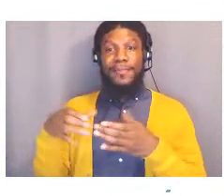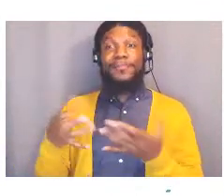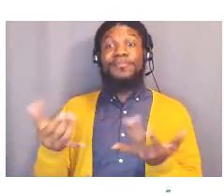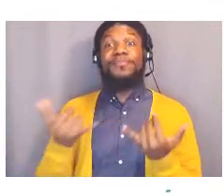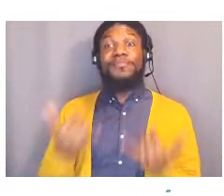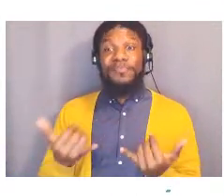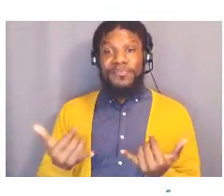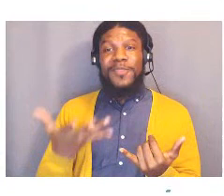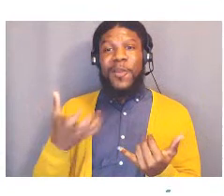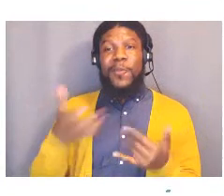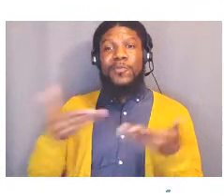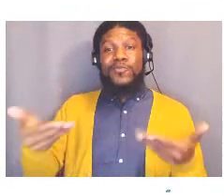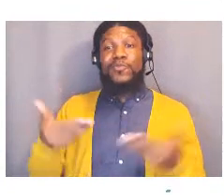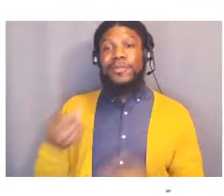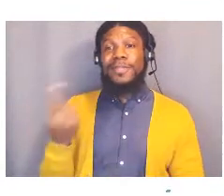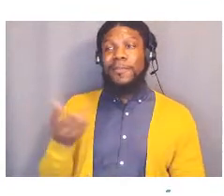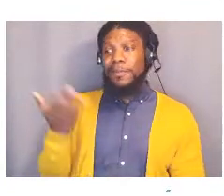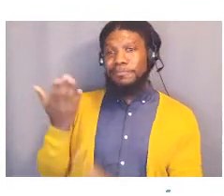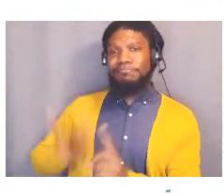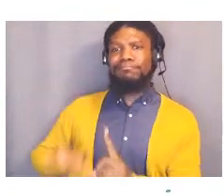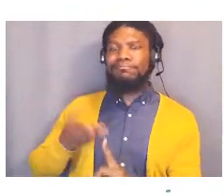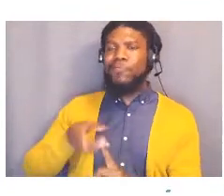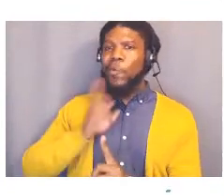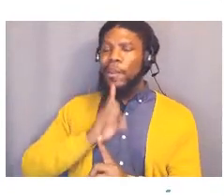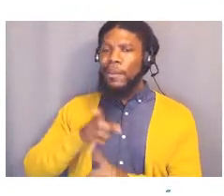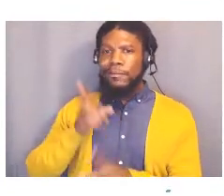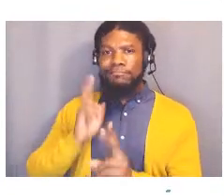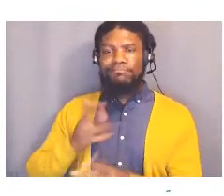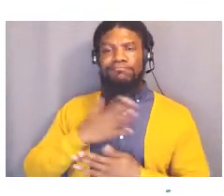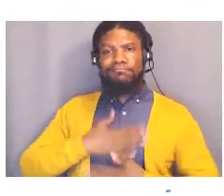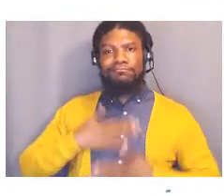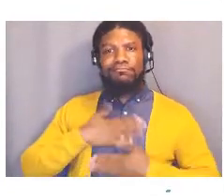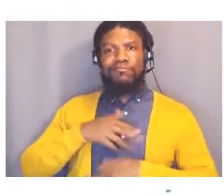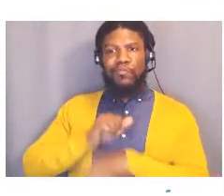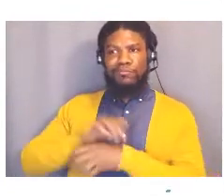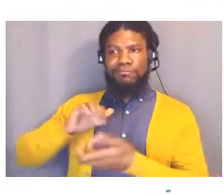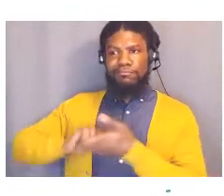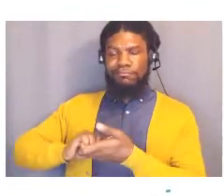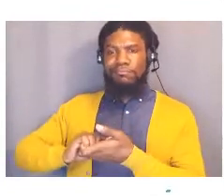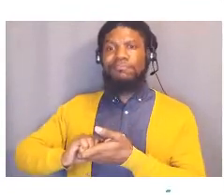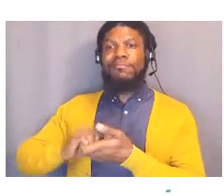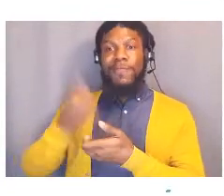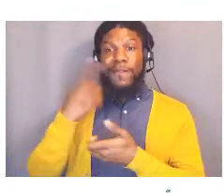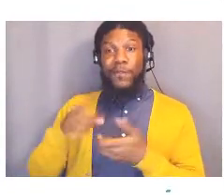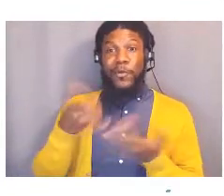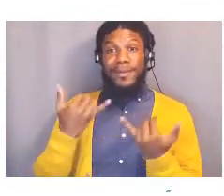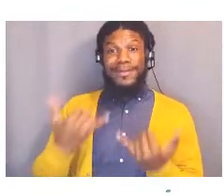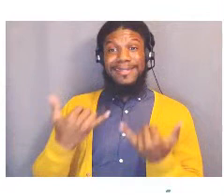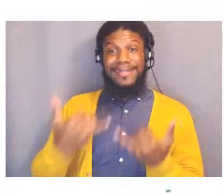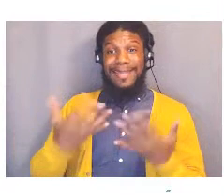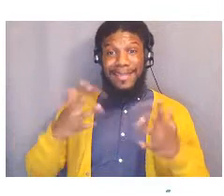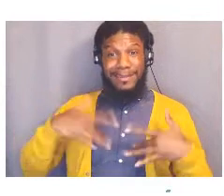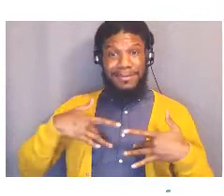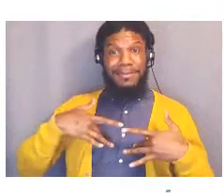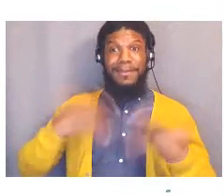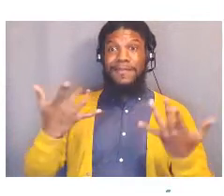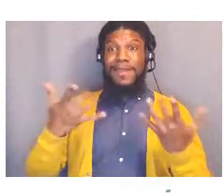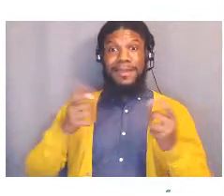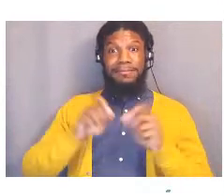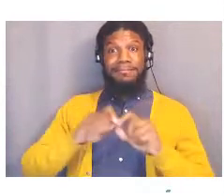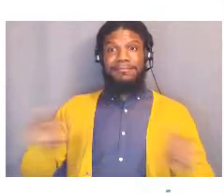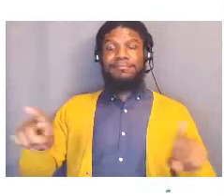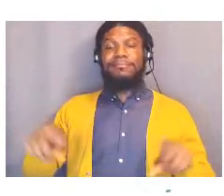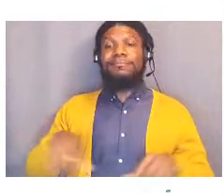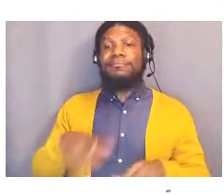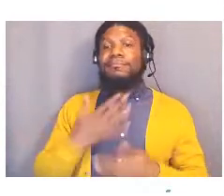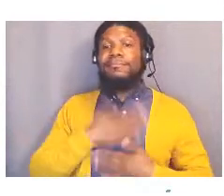I would like to introduce someone who it has been an absolute pleasure to work with to make today's event come to life. Please join